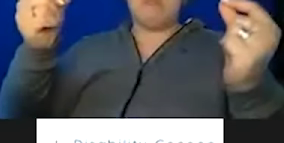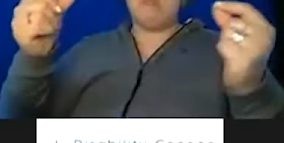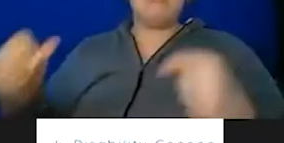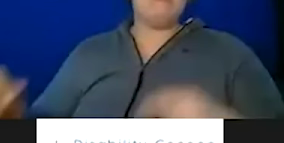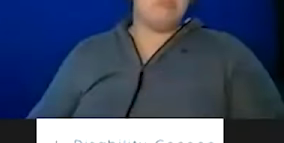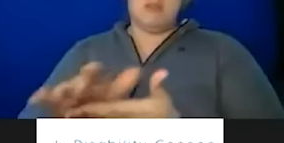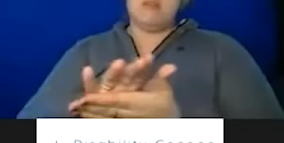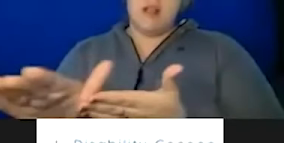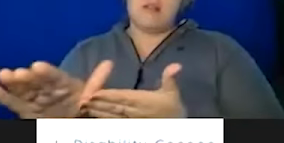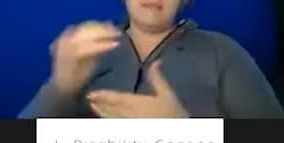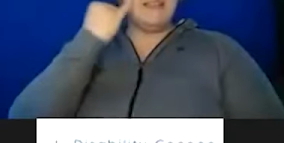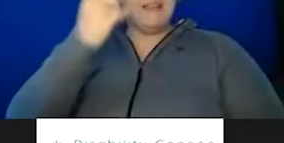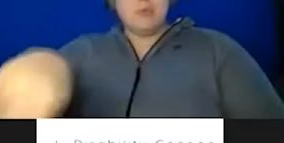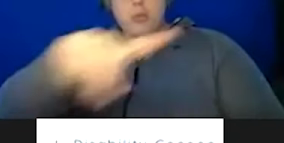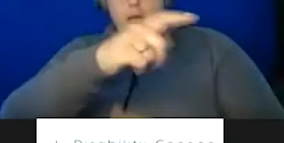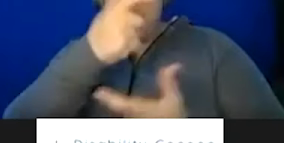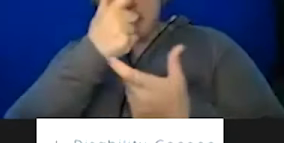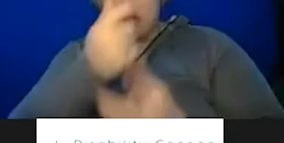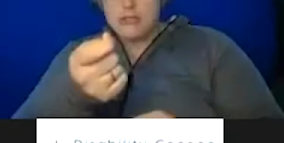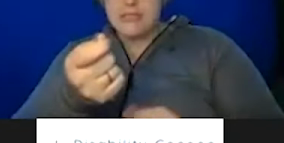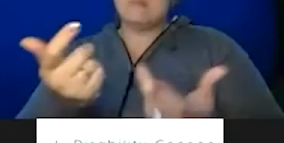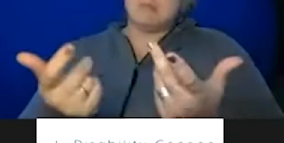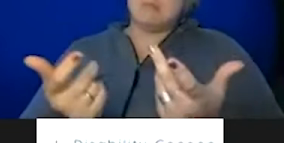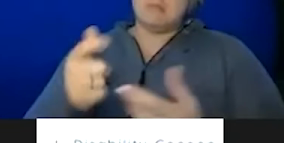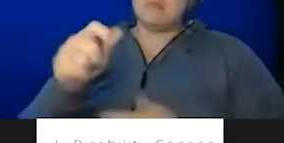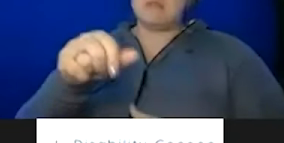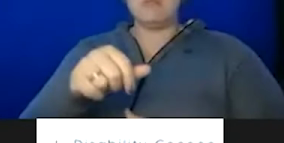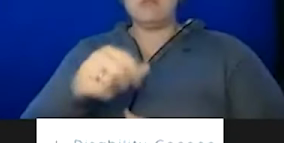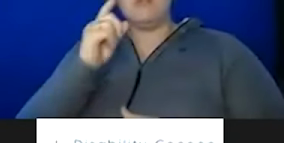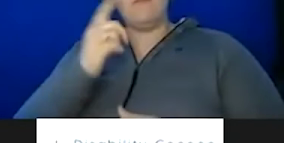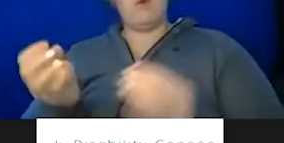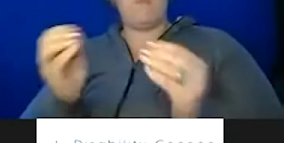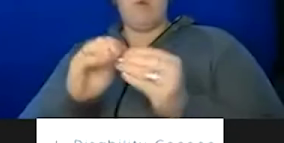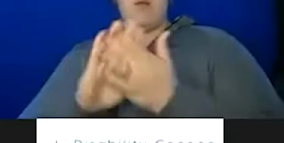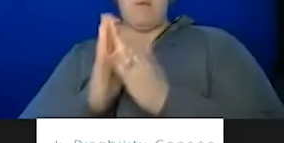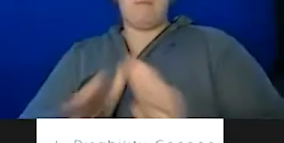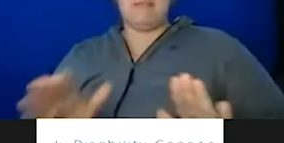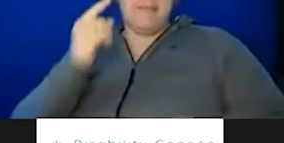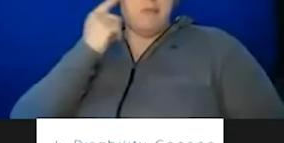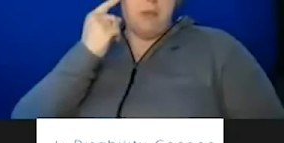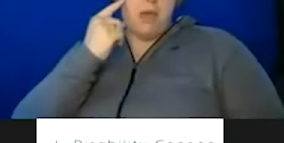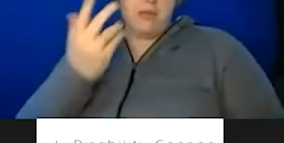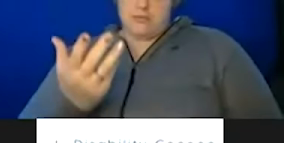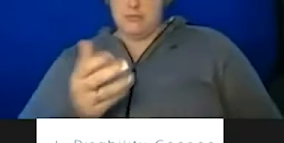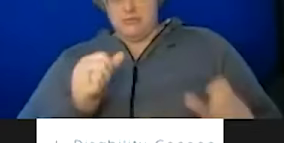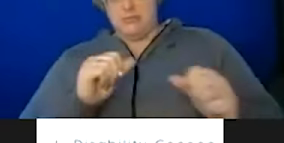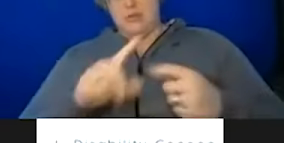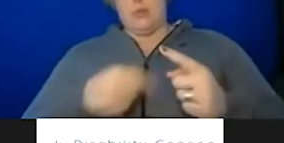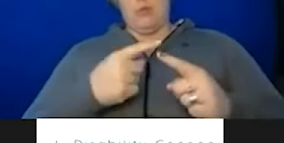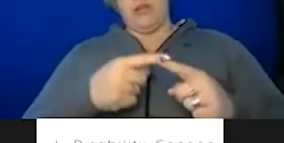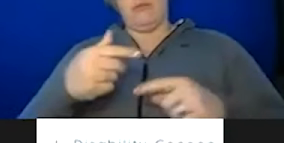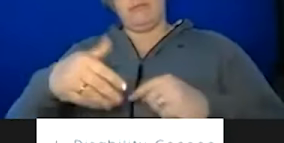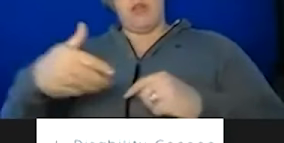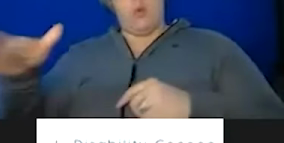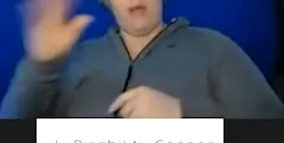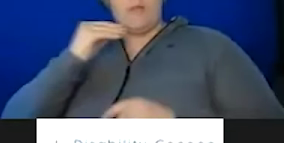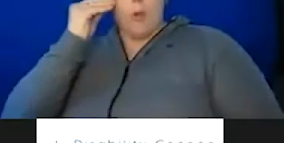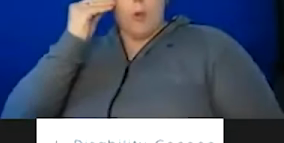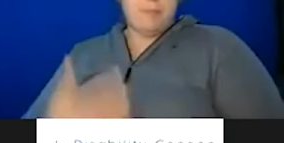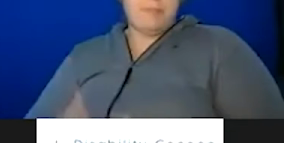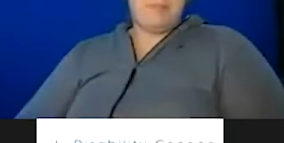if you're interested, for that extra peace of mind when you're out of the house. Okay. So earlier